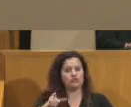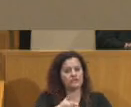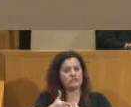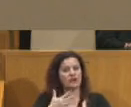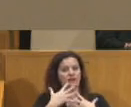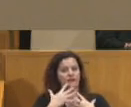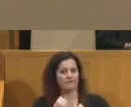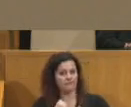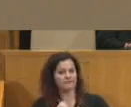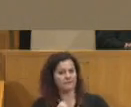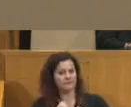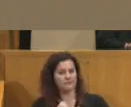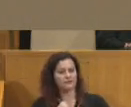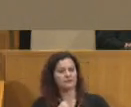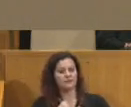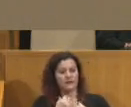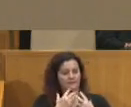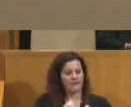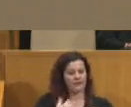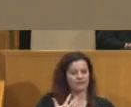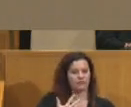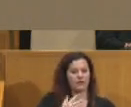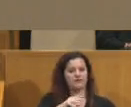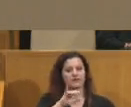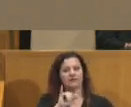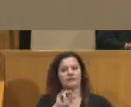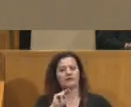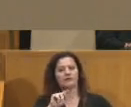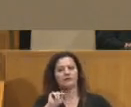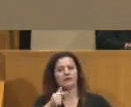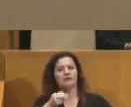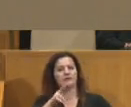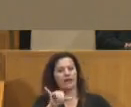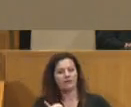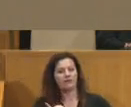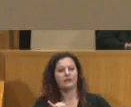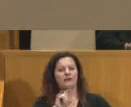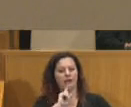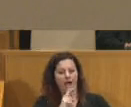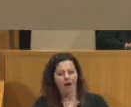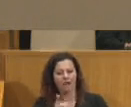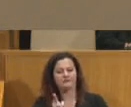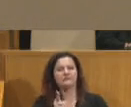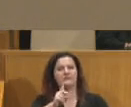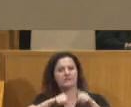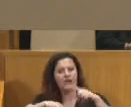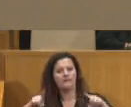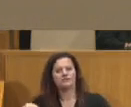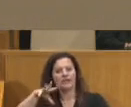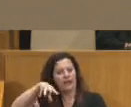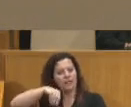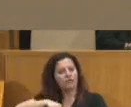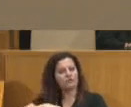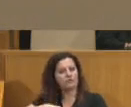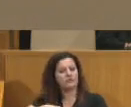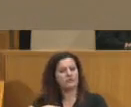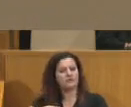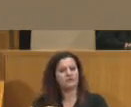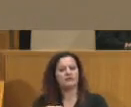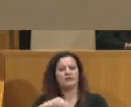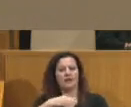the jobs announcements because they can't get them, or they can't go to the Panthers game, or don't know much